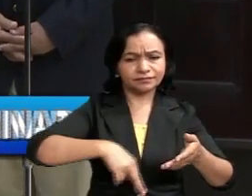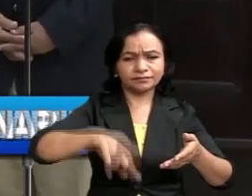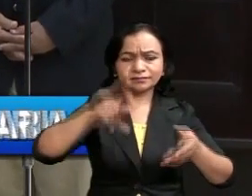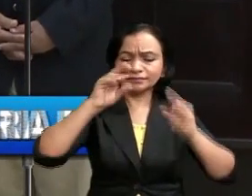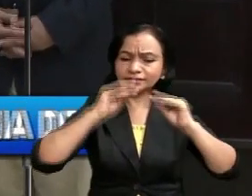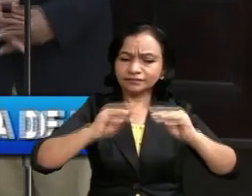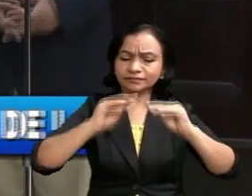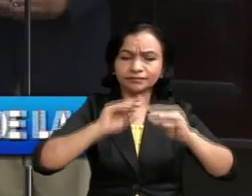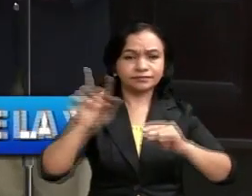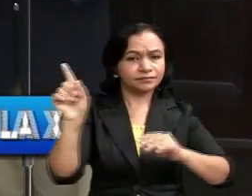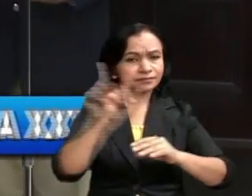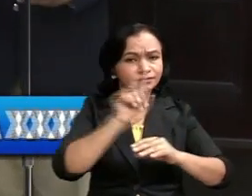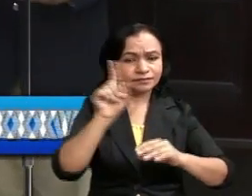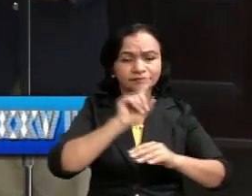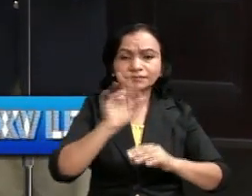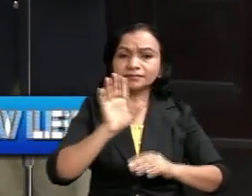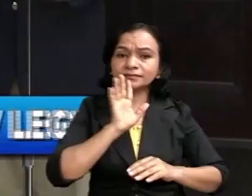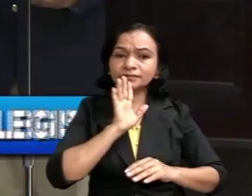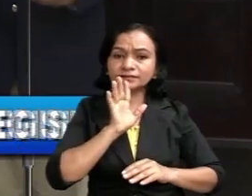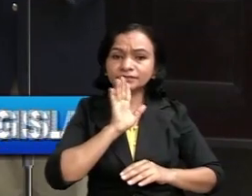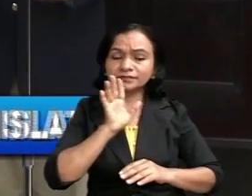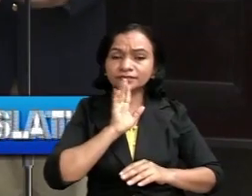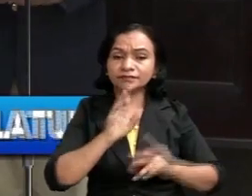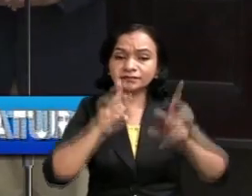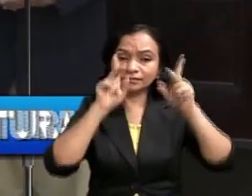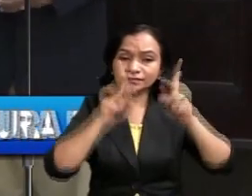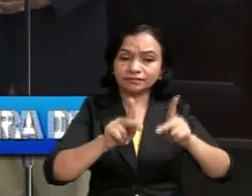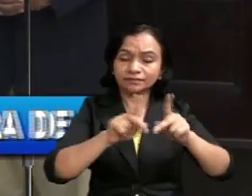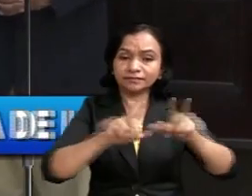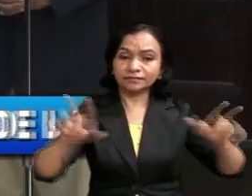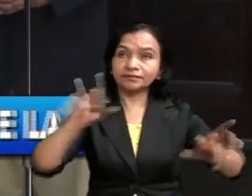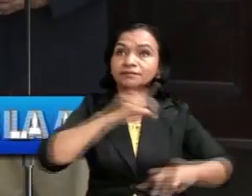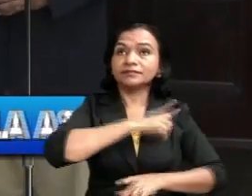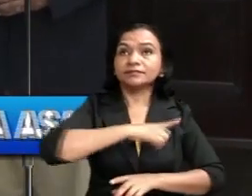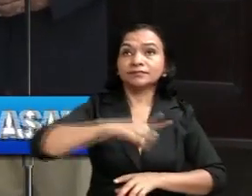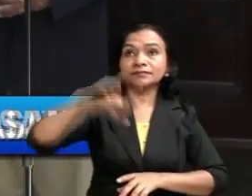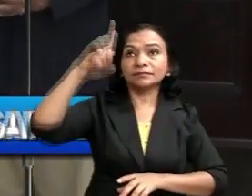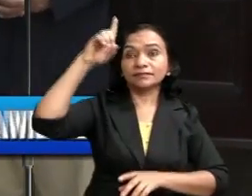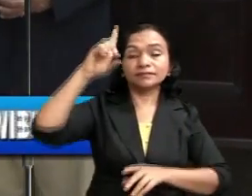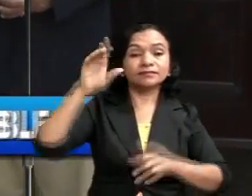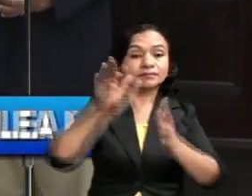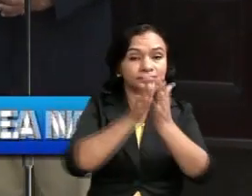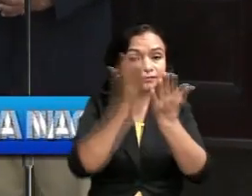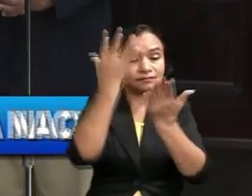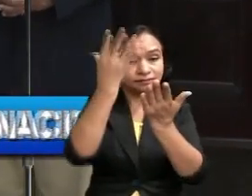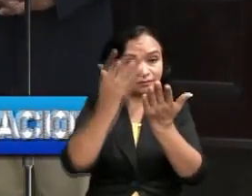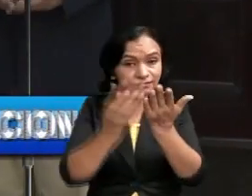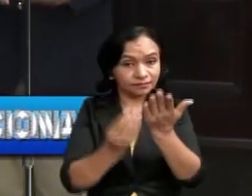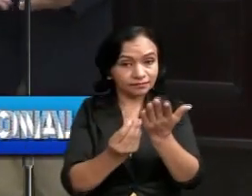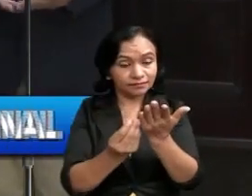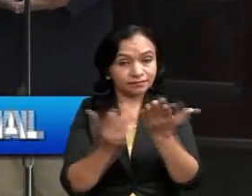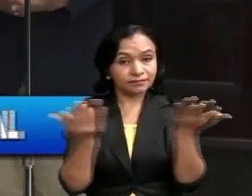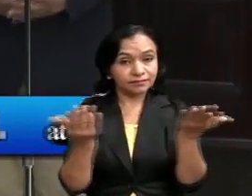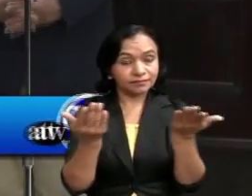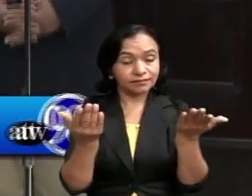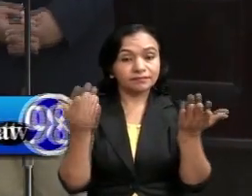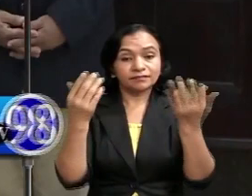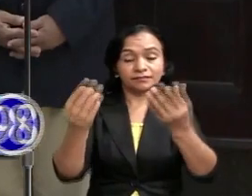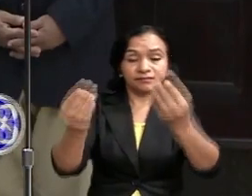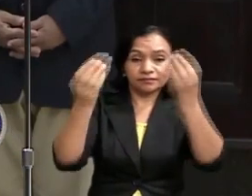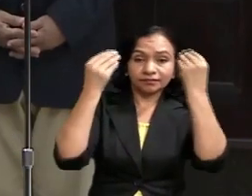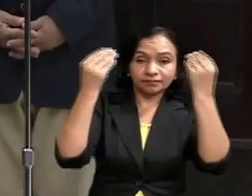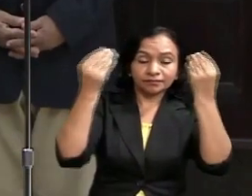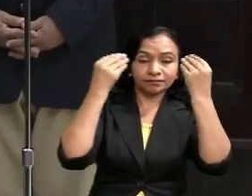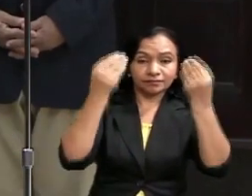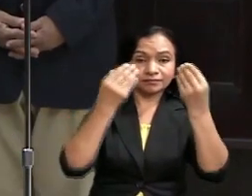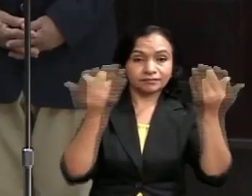plan of God. Estoy hablando del plan de Dios. In the Bible. En la Biblia. That teaches us. Que nos enseña.